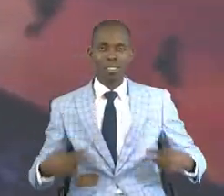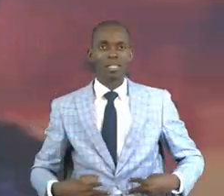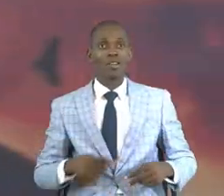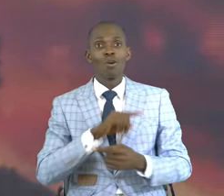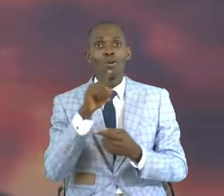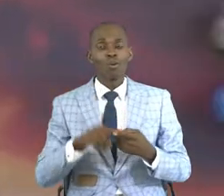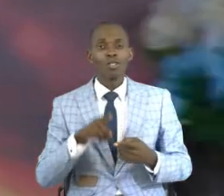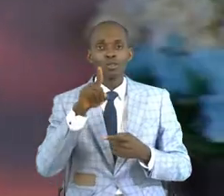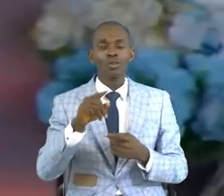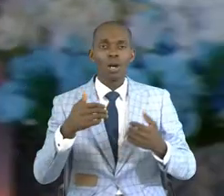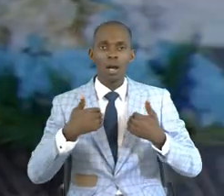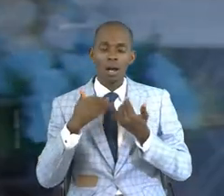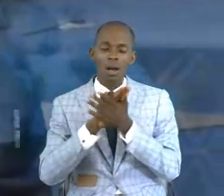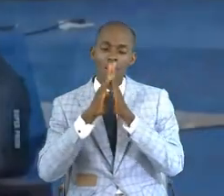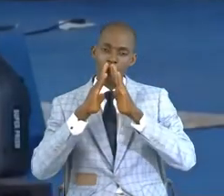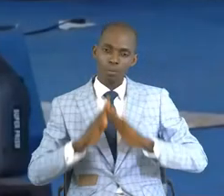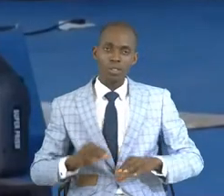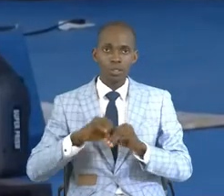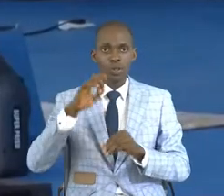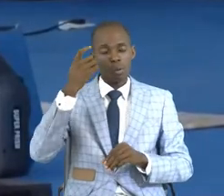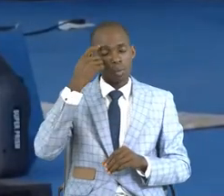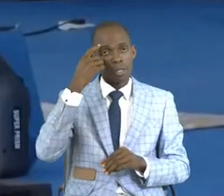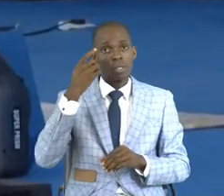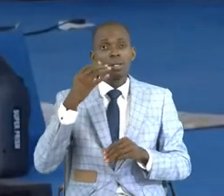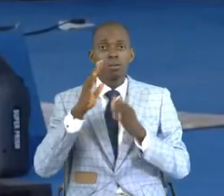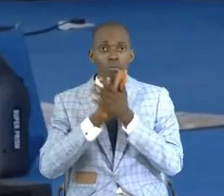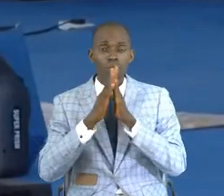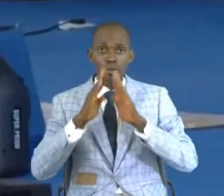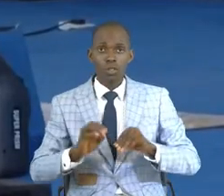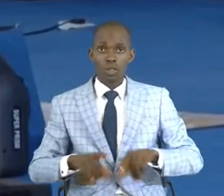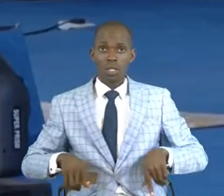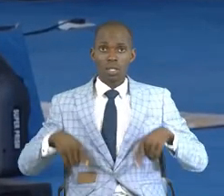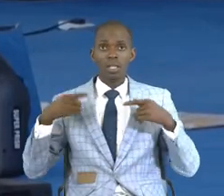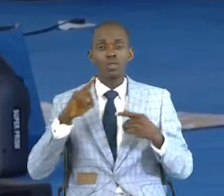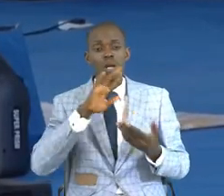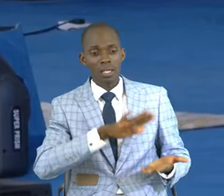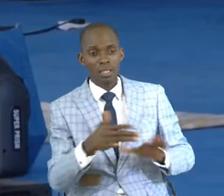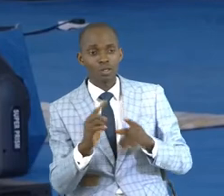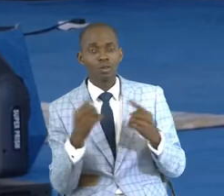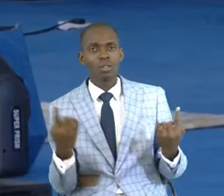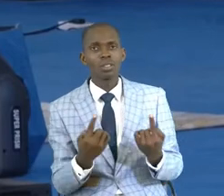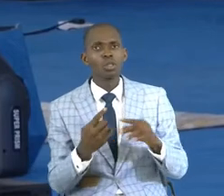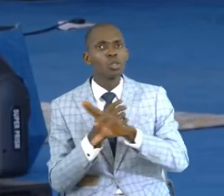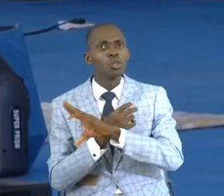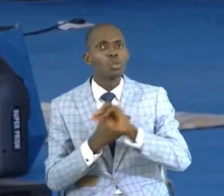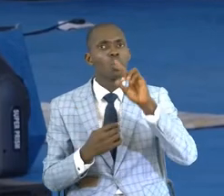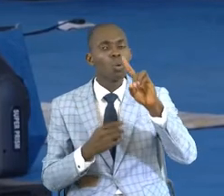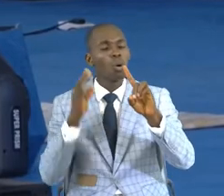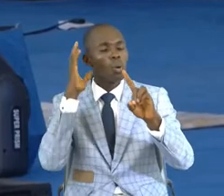your life that you are dead unto sin, indeed nobody will cut short your